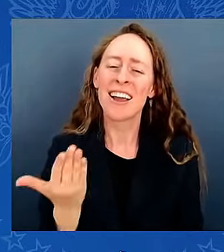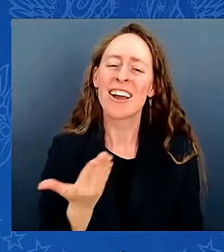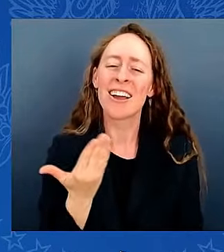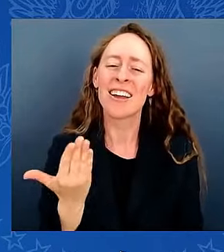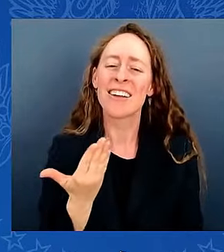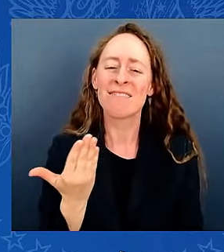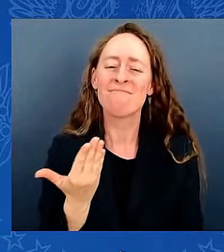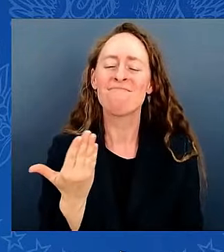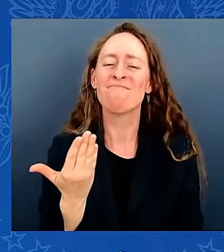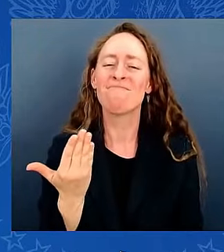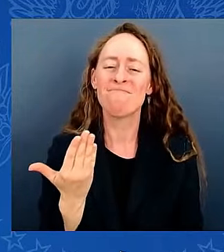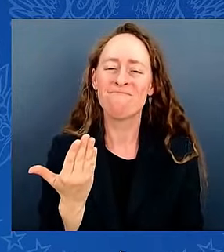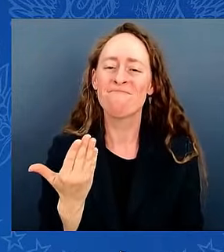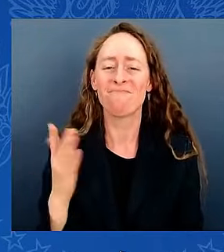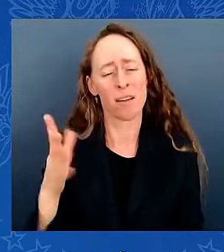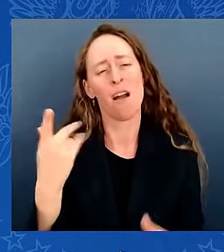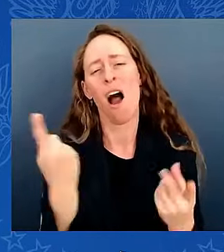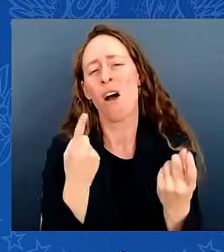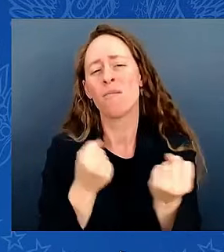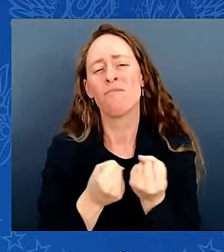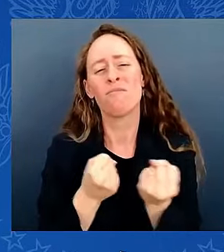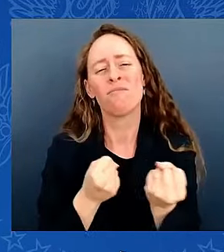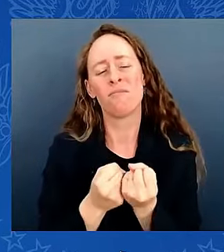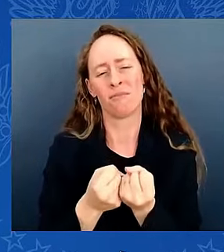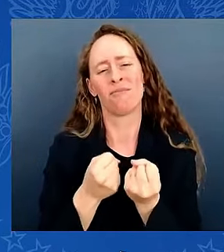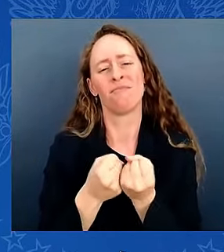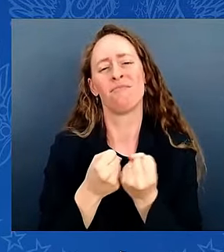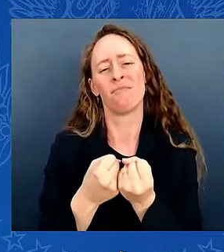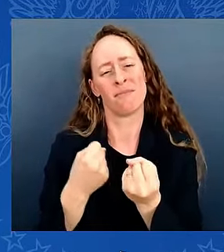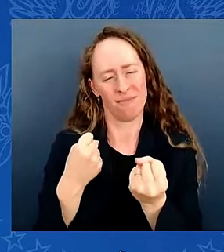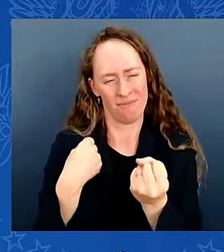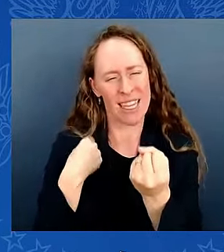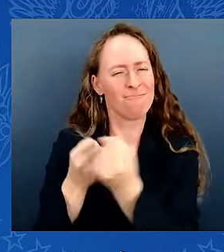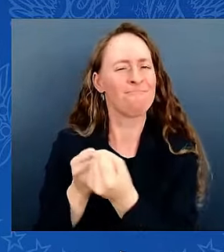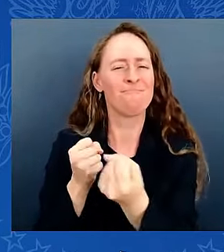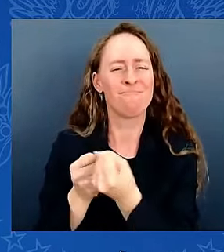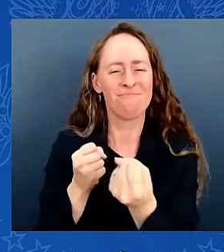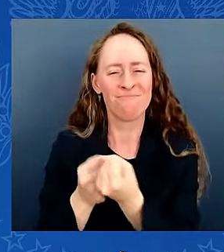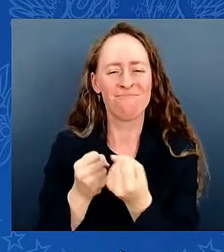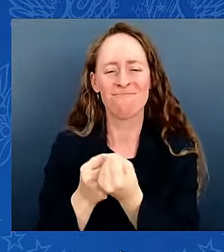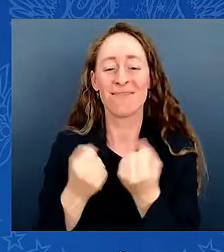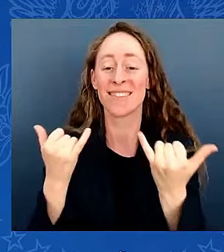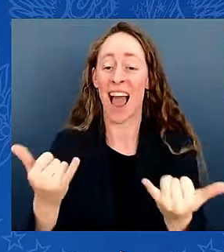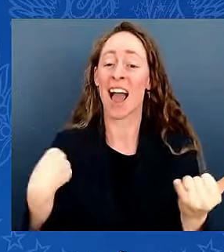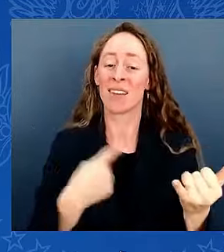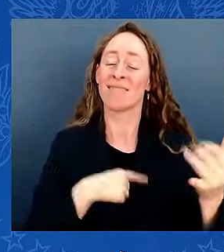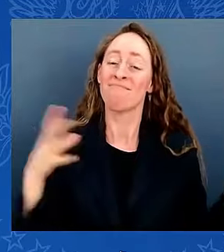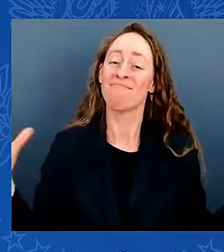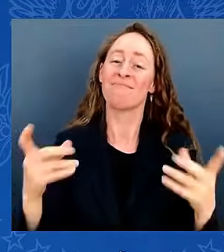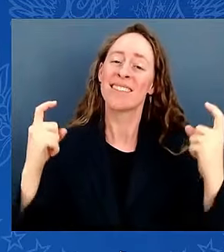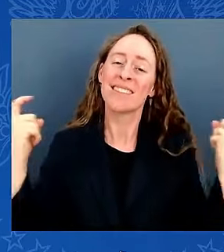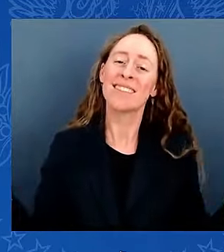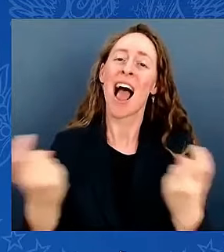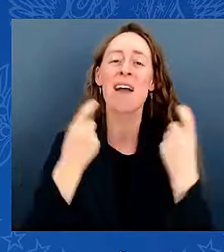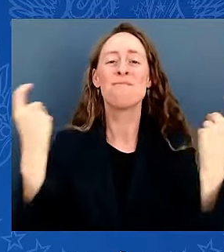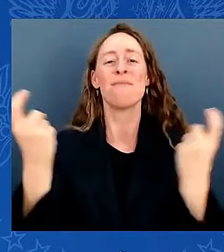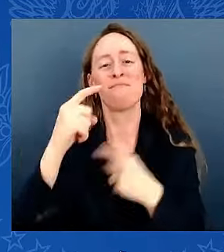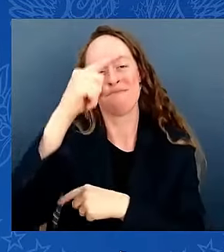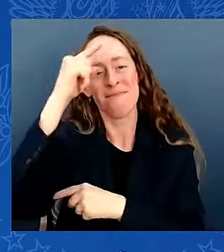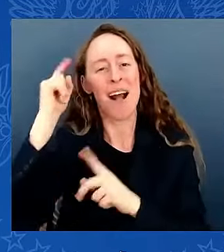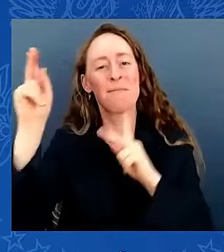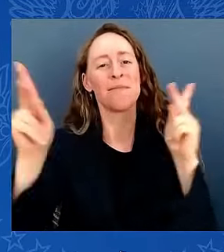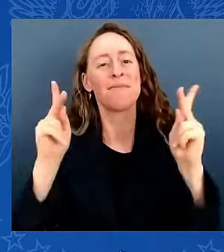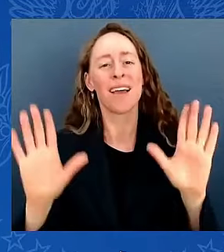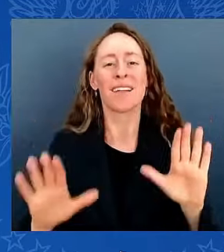On this day, we celebrate Black excellence. Let us remember History is in our hands. It's literally in our